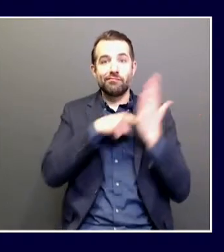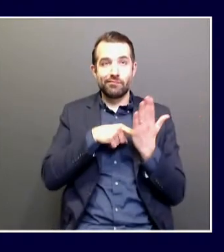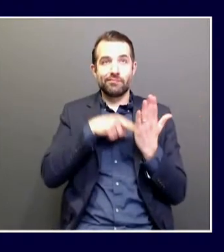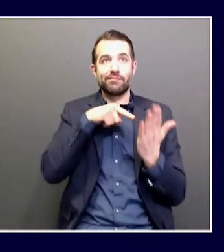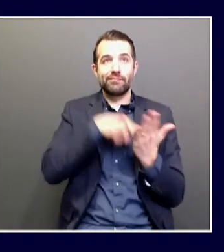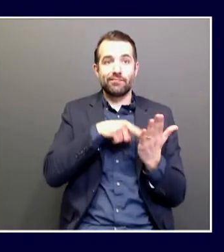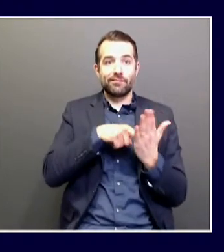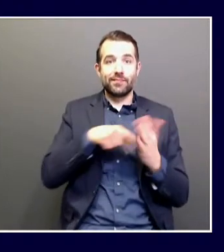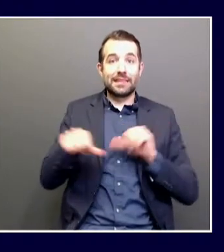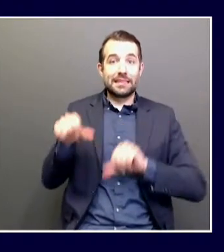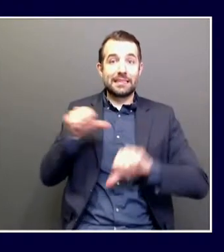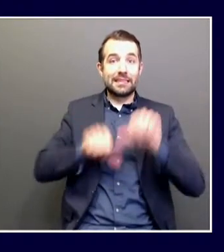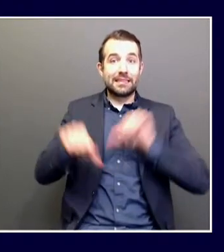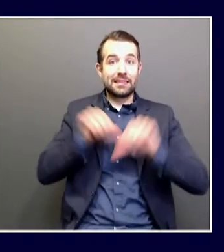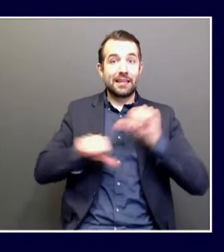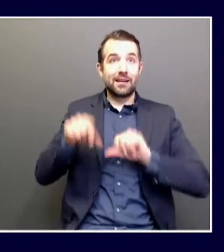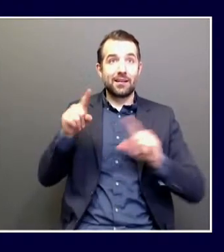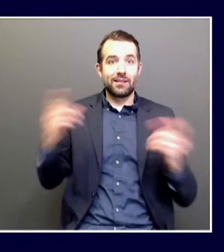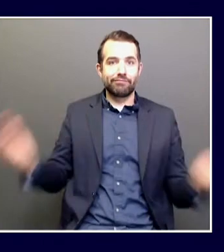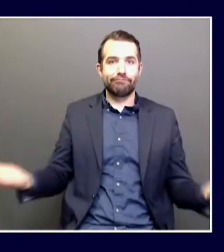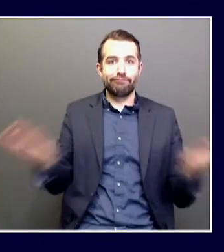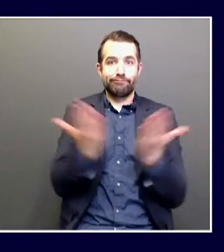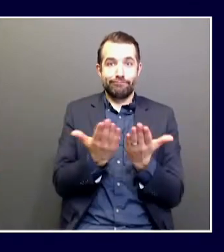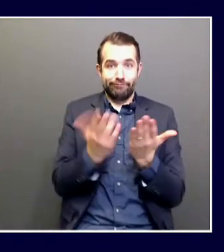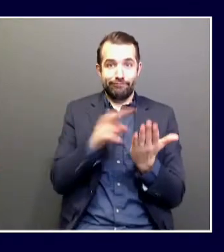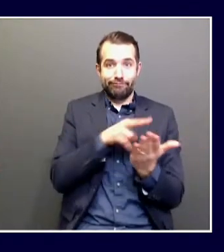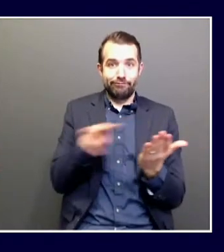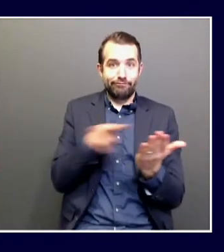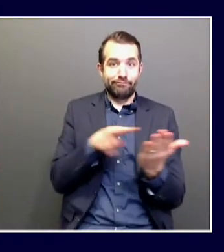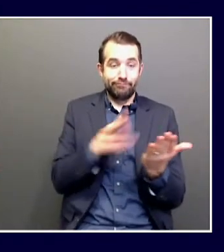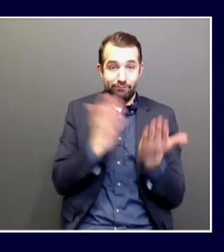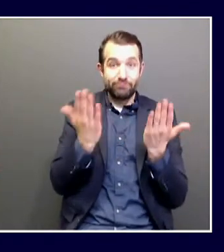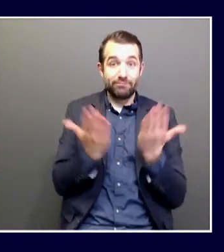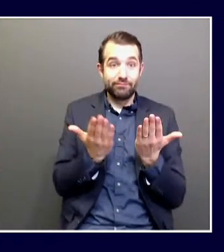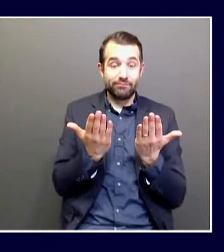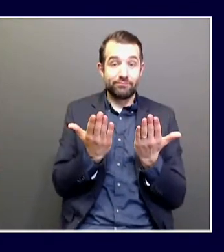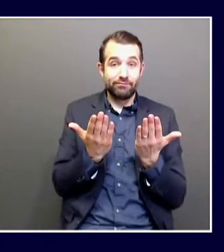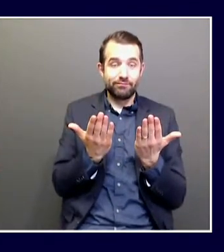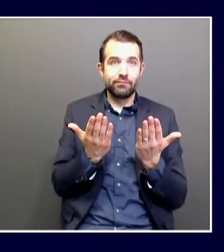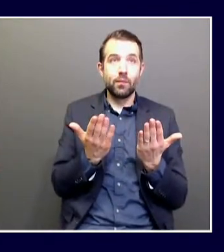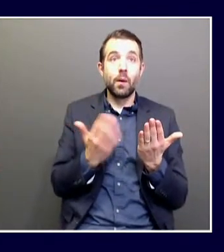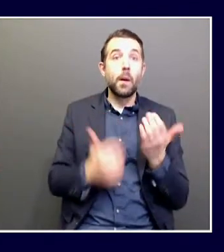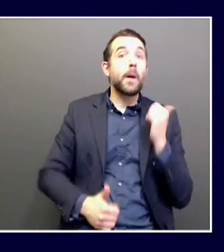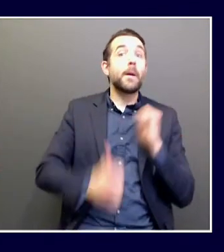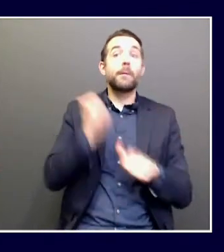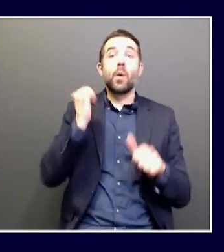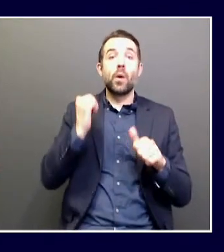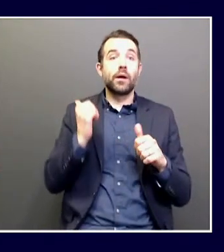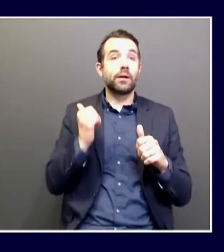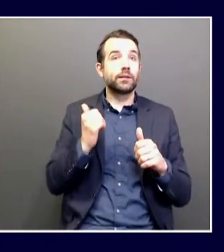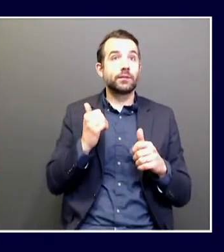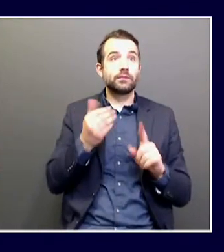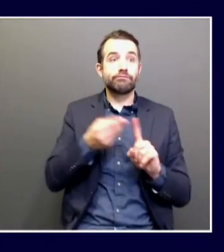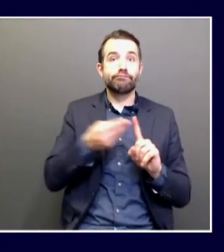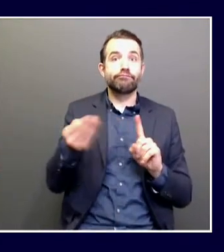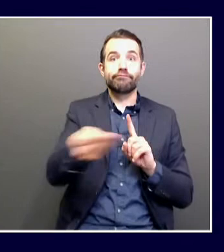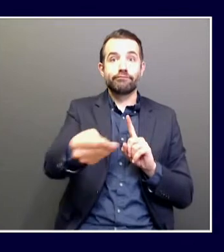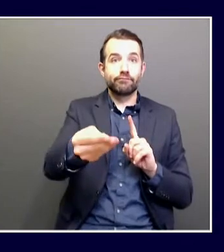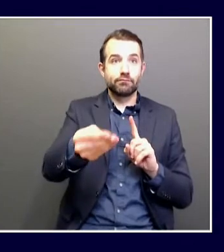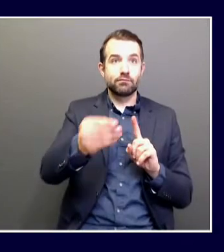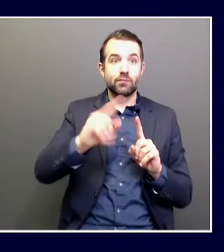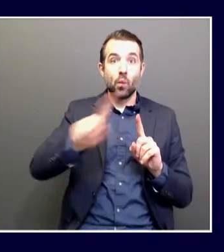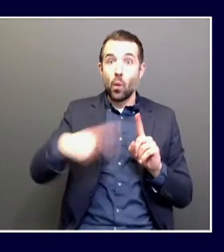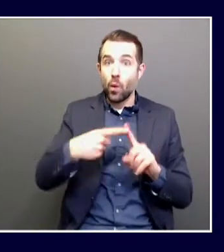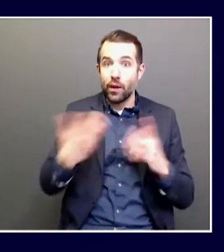underpinnings of this, what we see is that the bulk of transmission of COVID-19 occurs on the 2